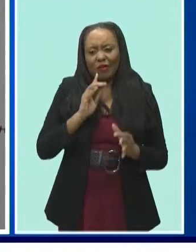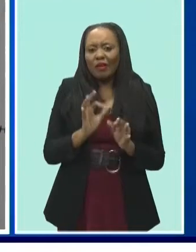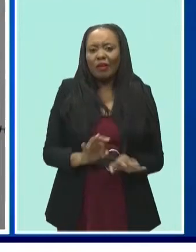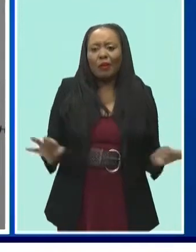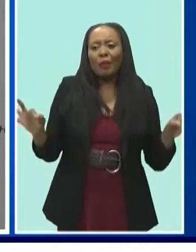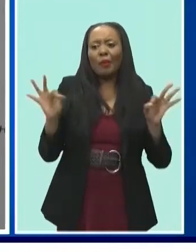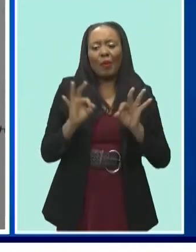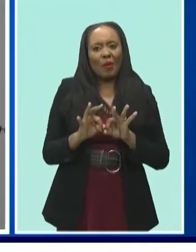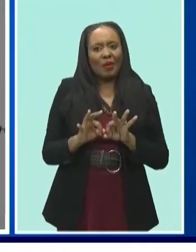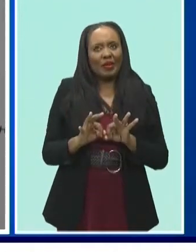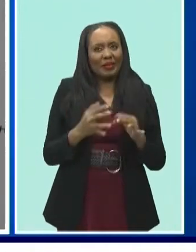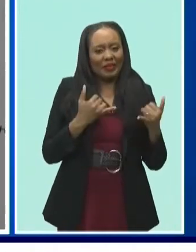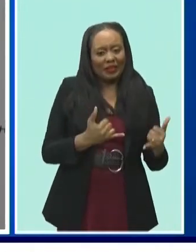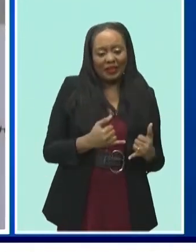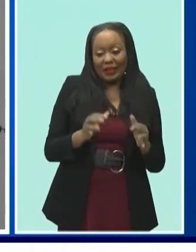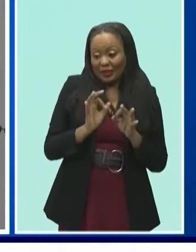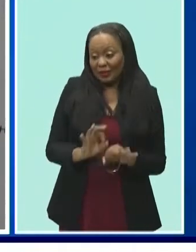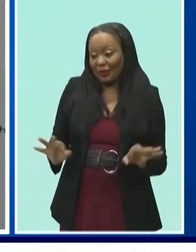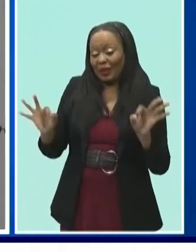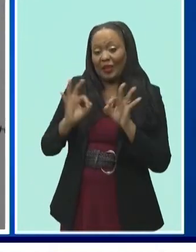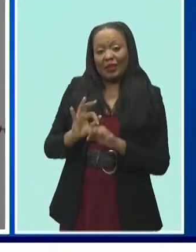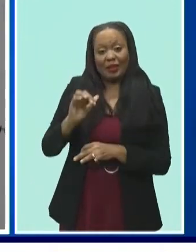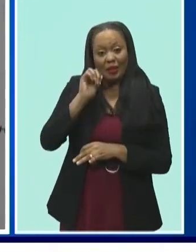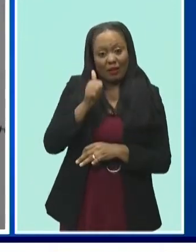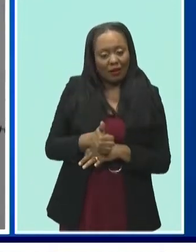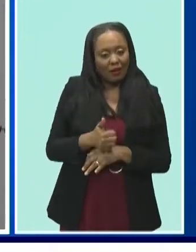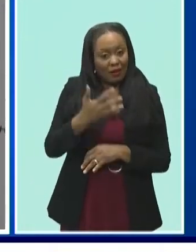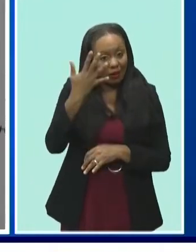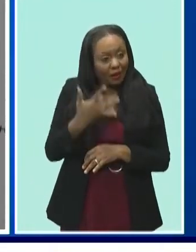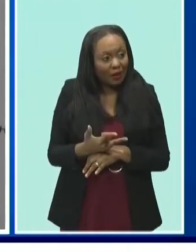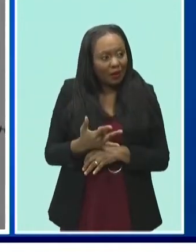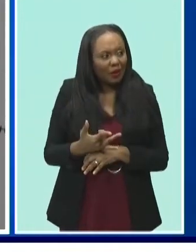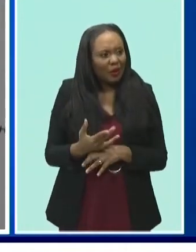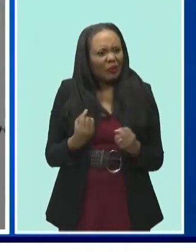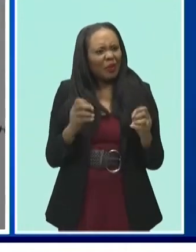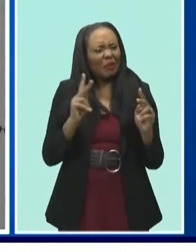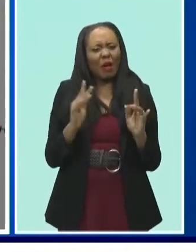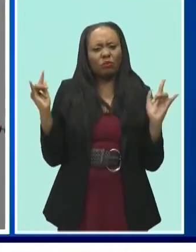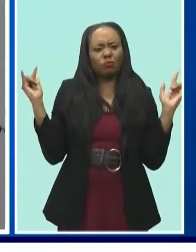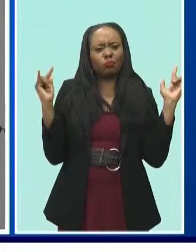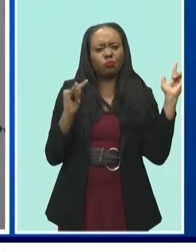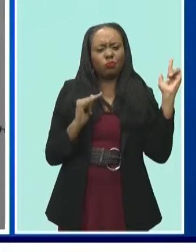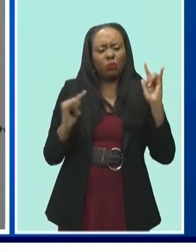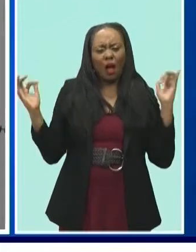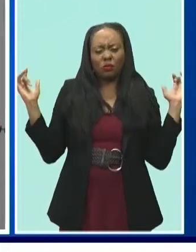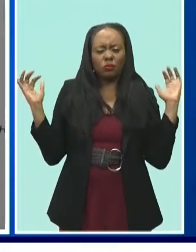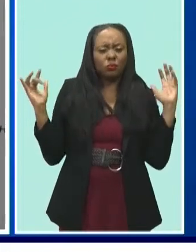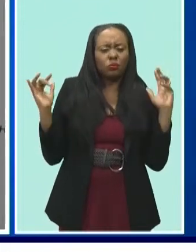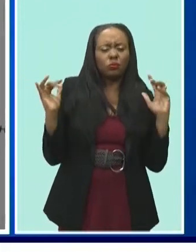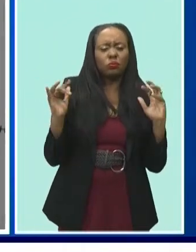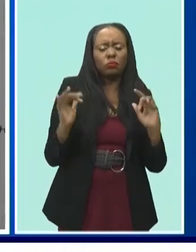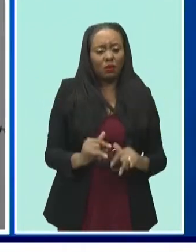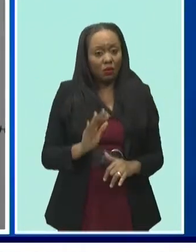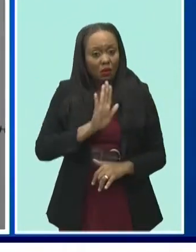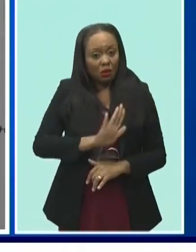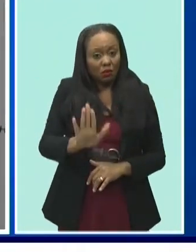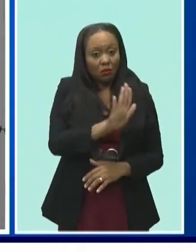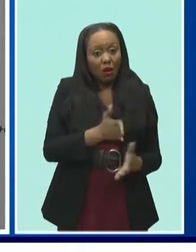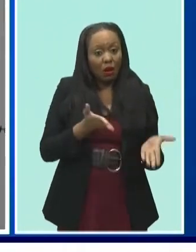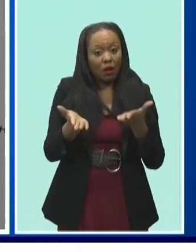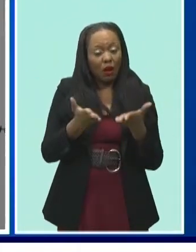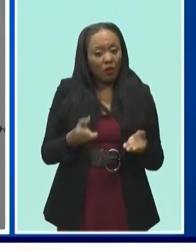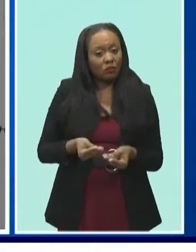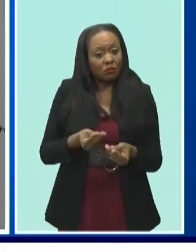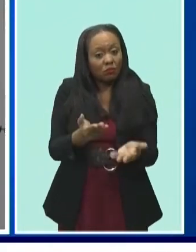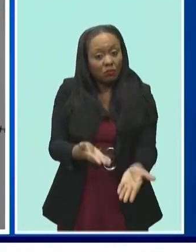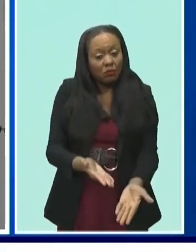go on to do tomorrow. Because for the thousands of guests that we bring to Barbados each year, it's the service that you provide